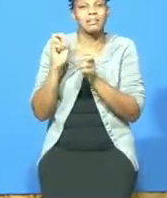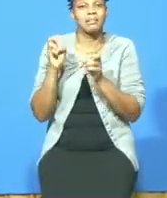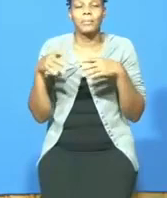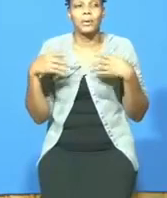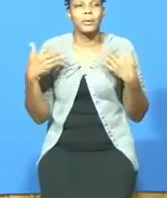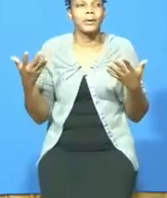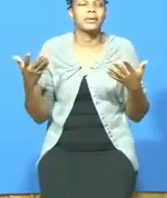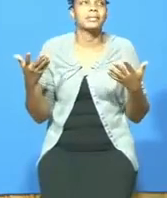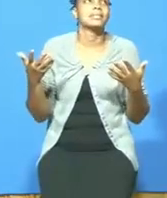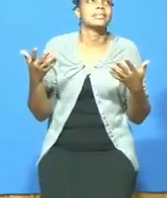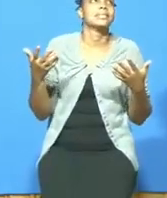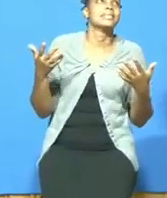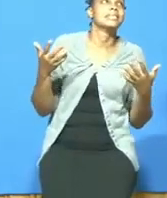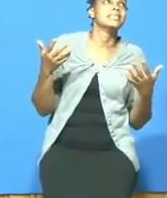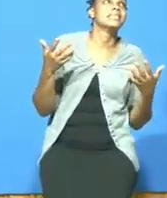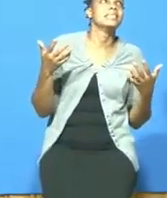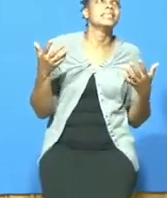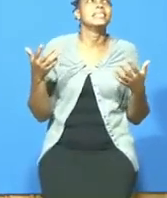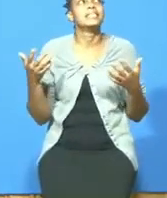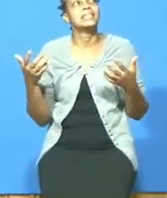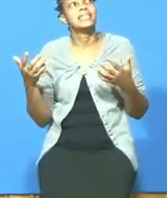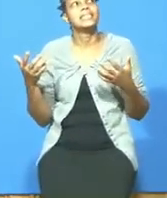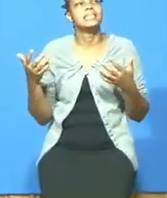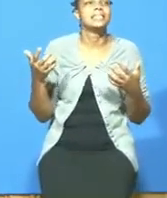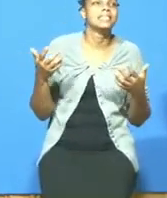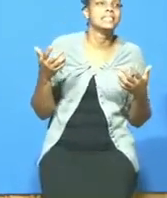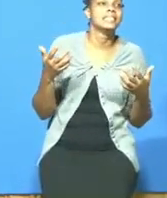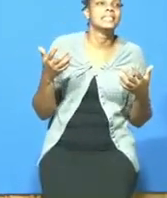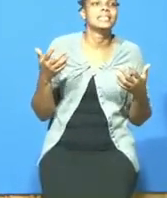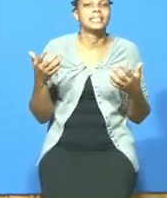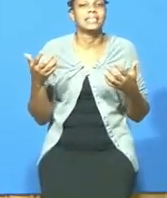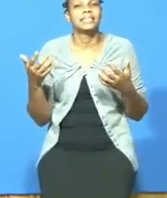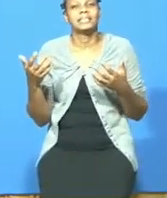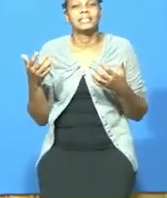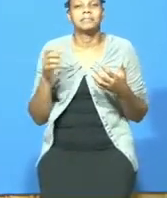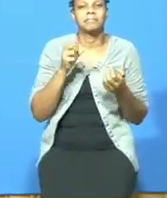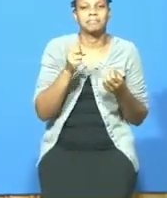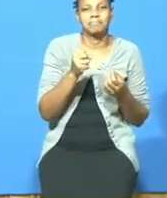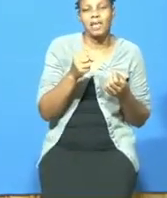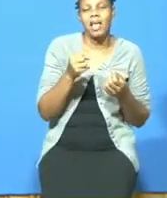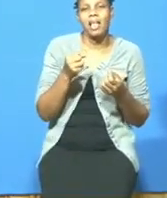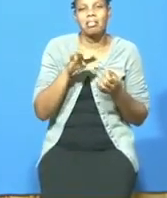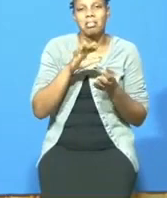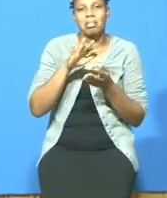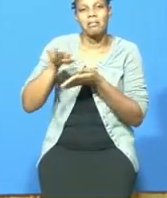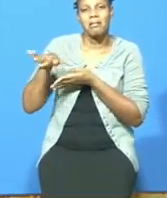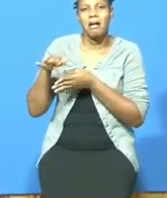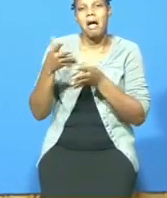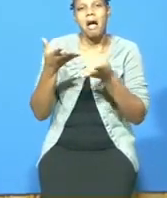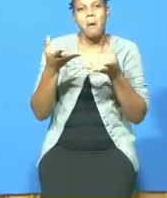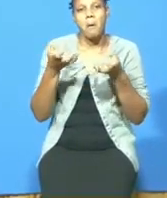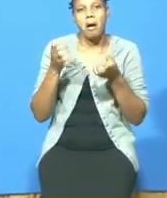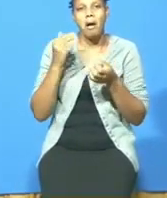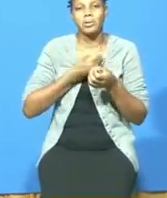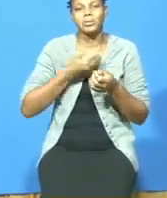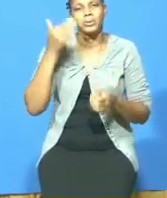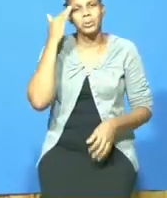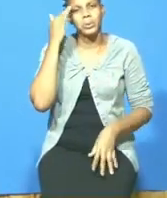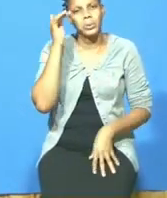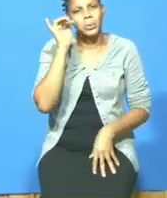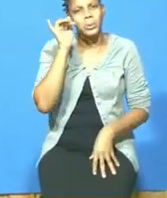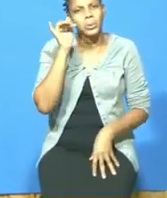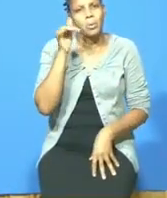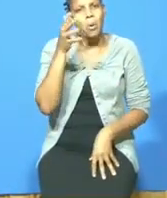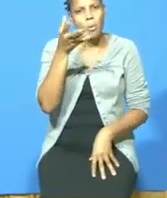no exception. I want us to know that we want you to